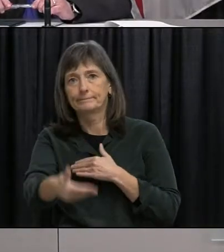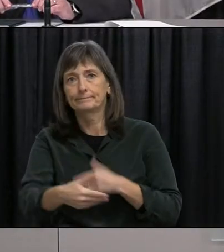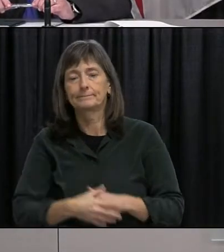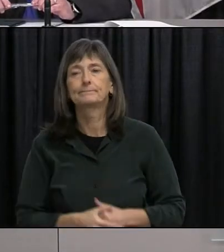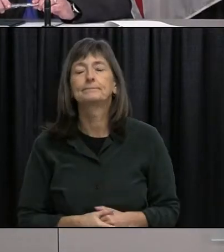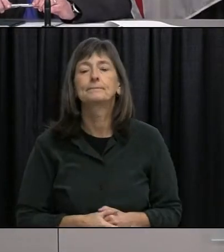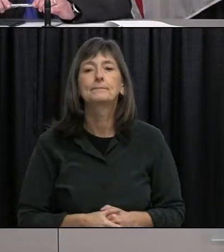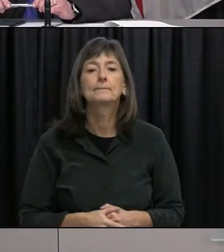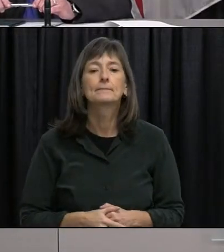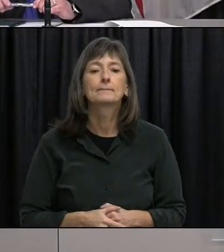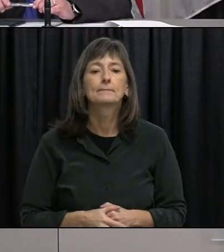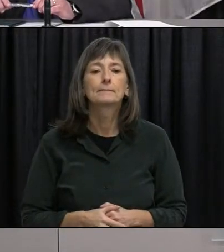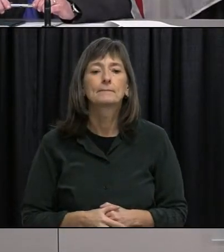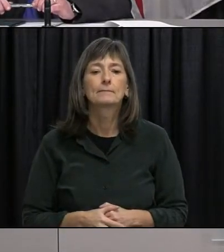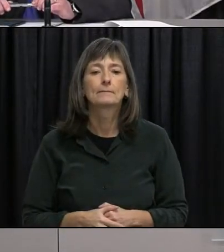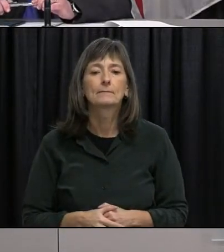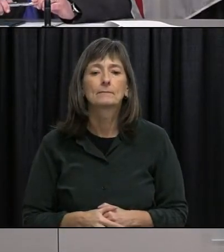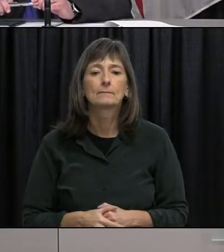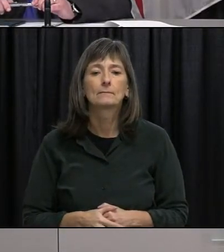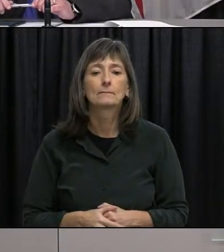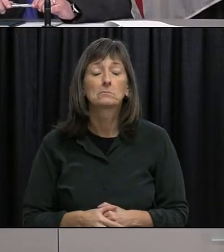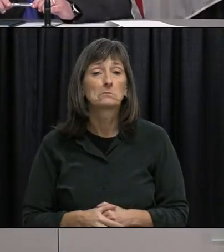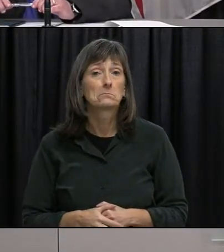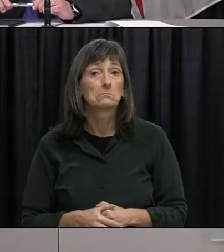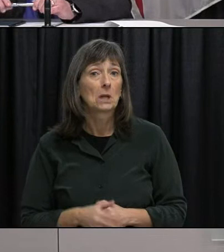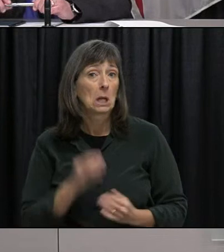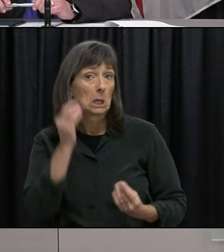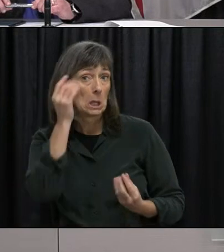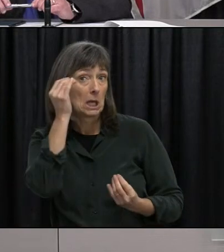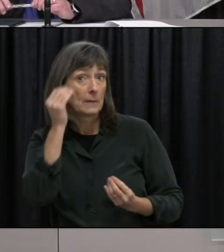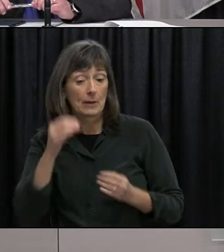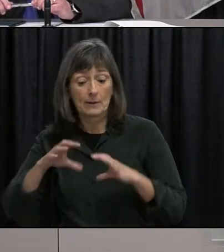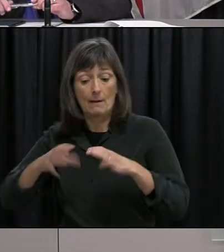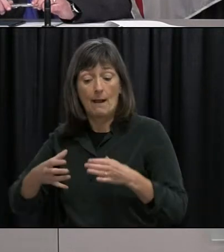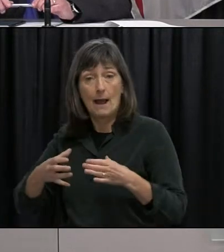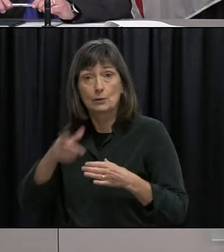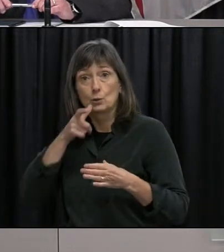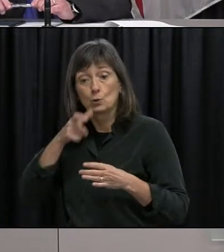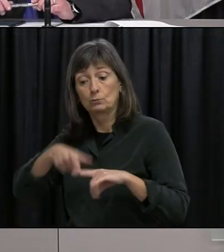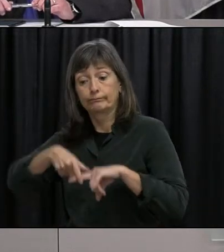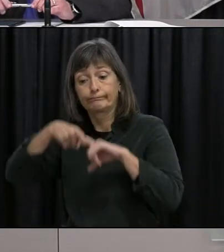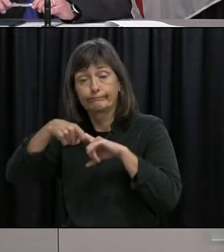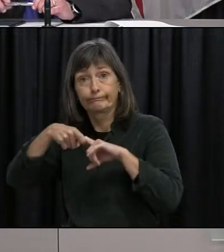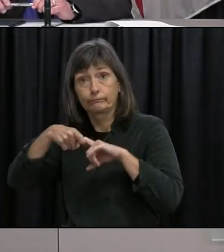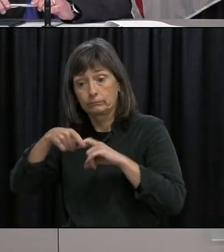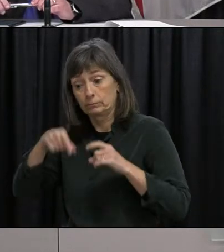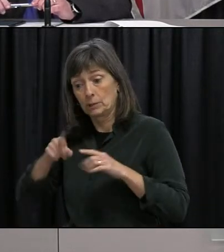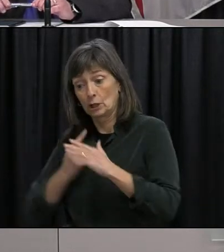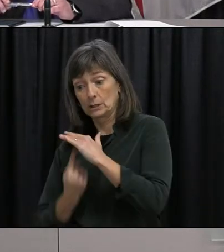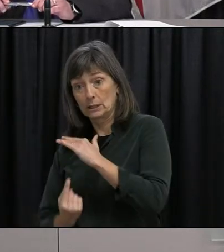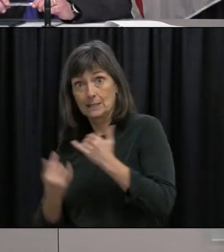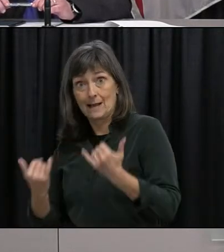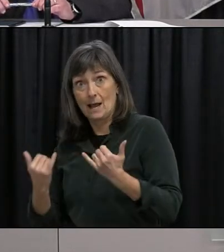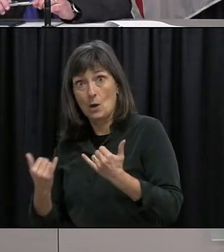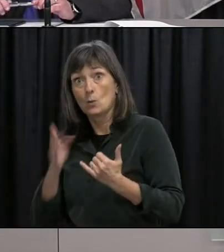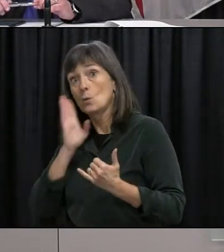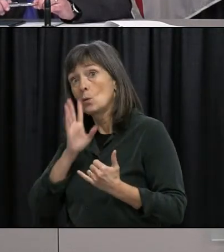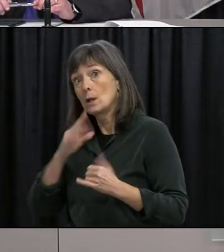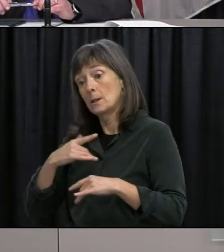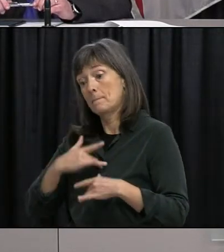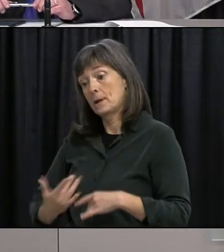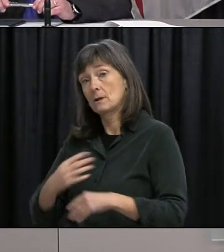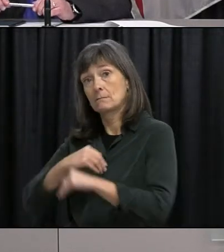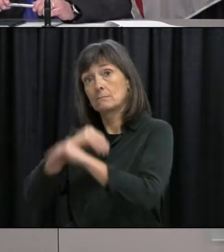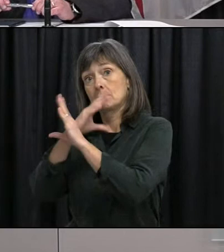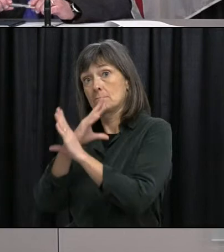Is there any plan to move to online learning for those students? And can you give us a status of what the